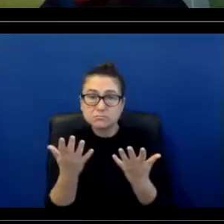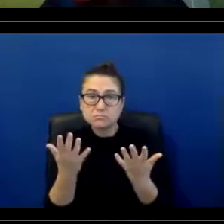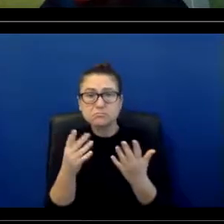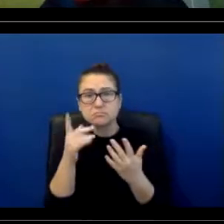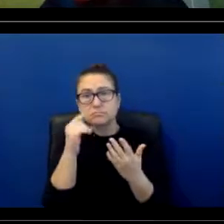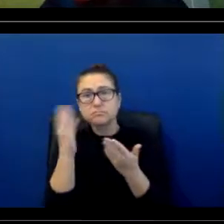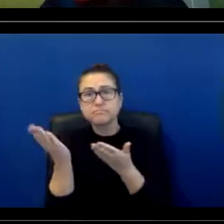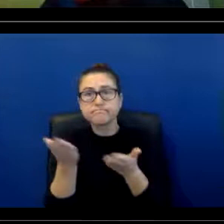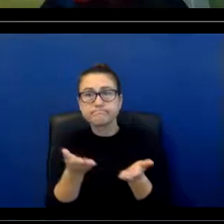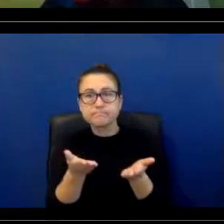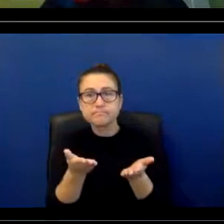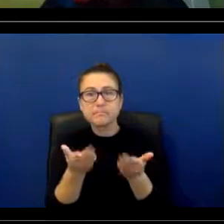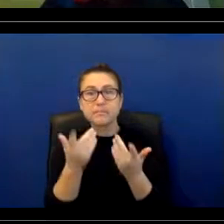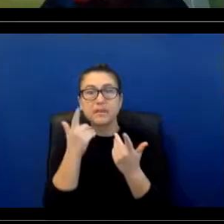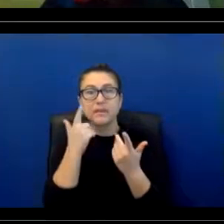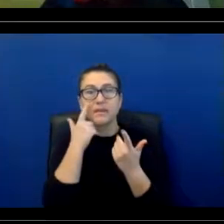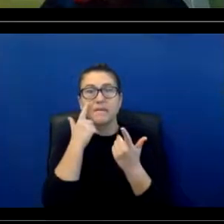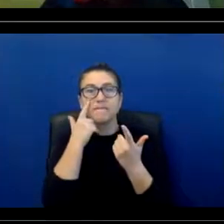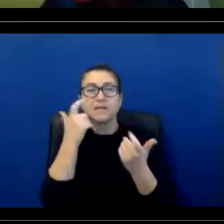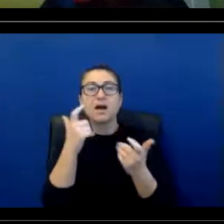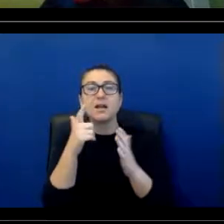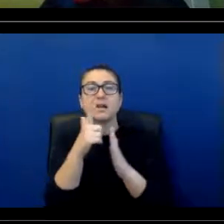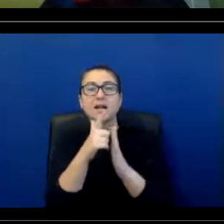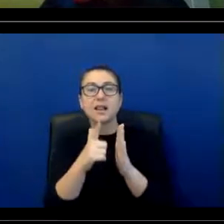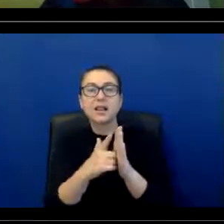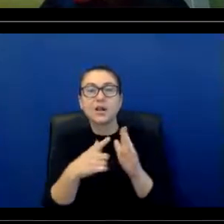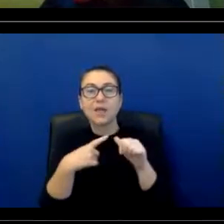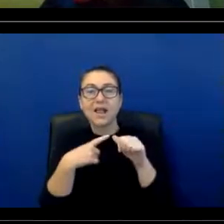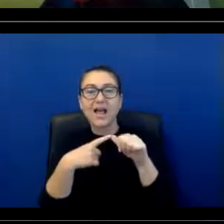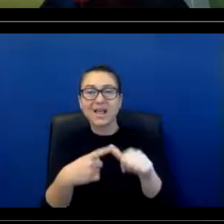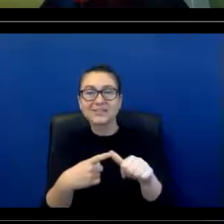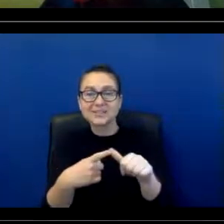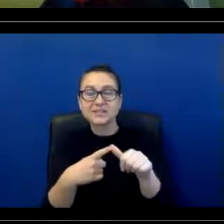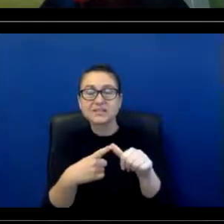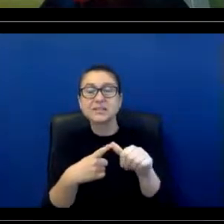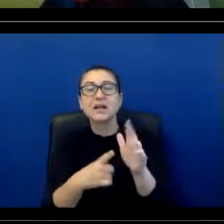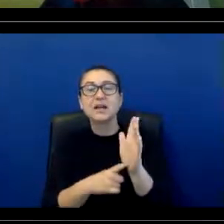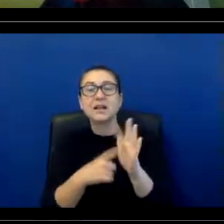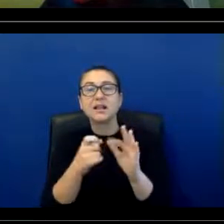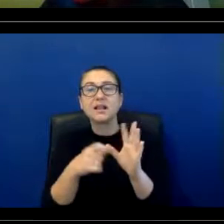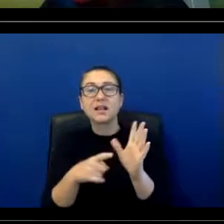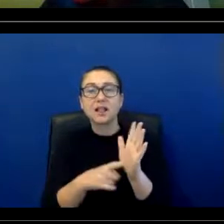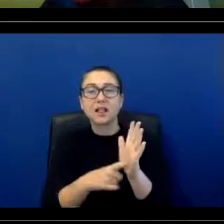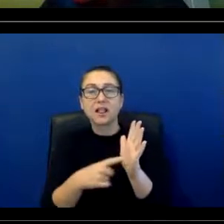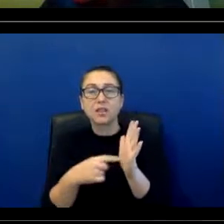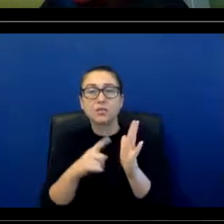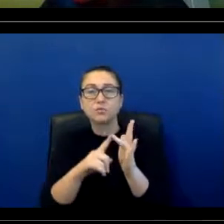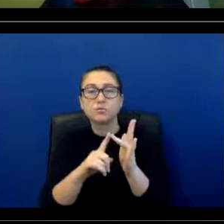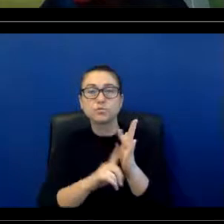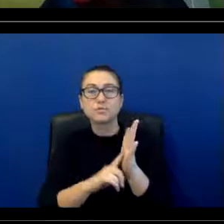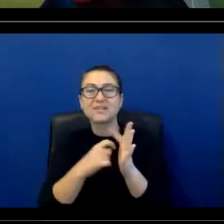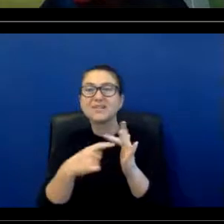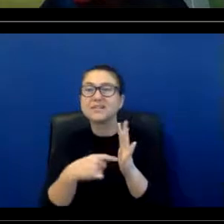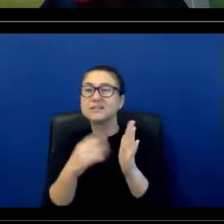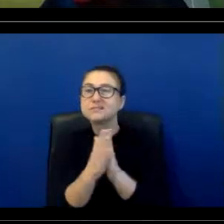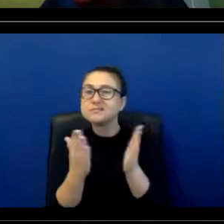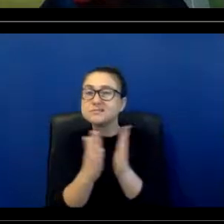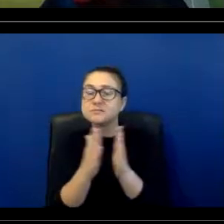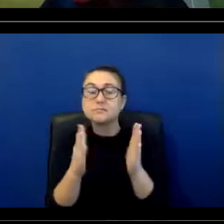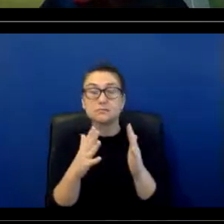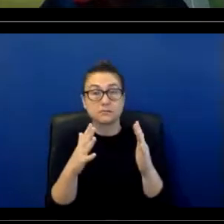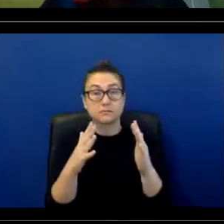visit the Find Legal Answers legal toolkits, which are in all public libraries, but also online